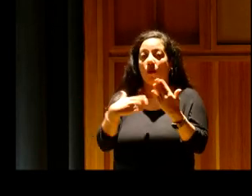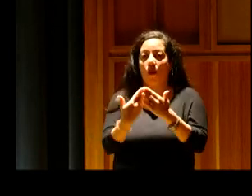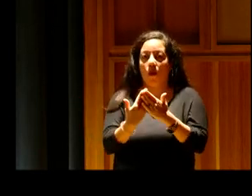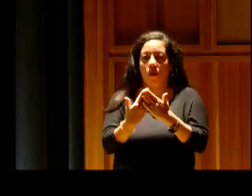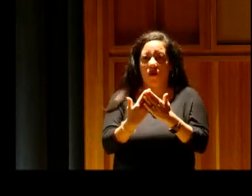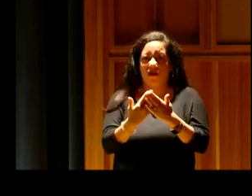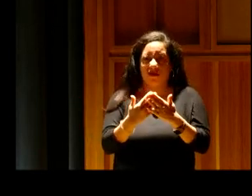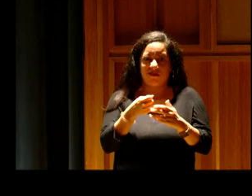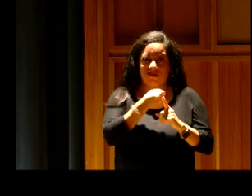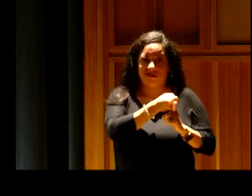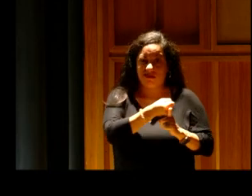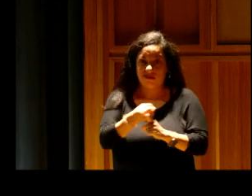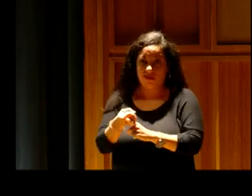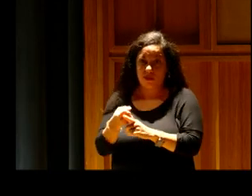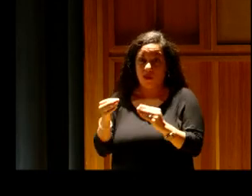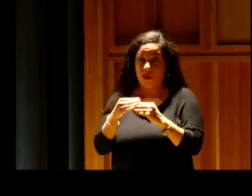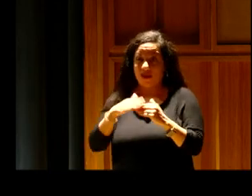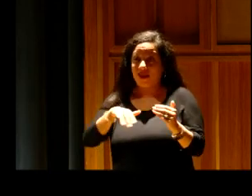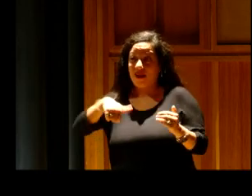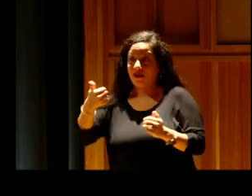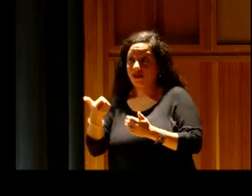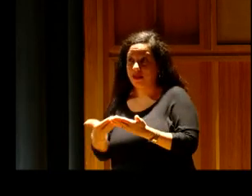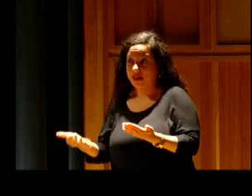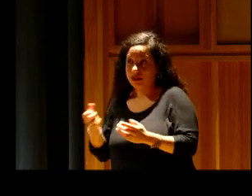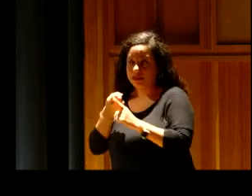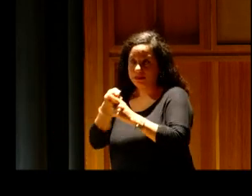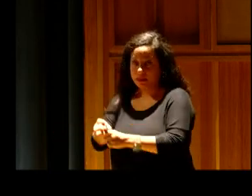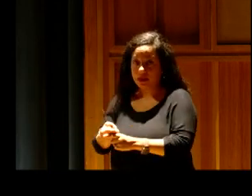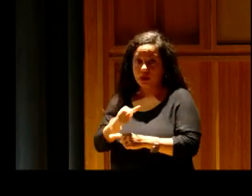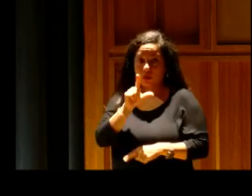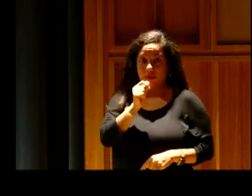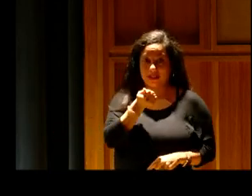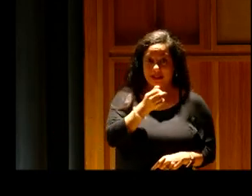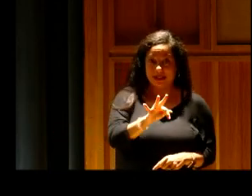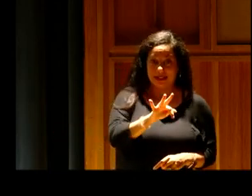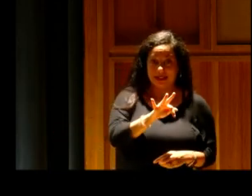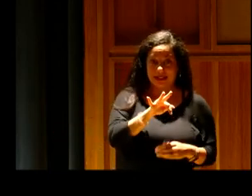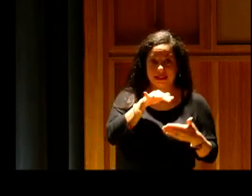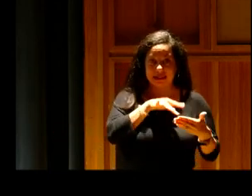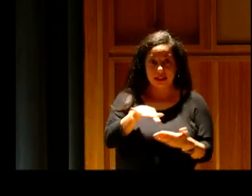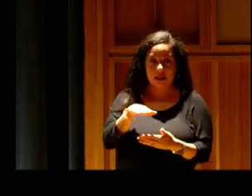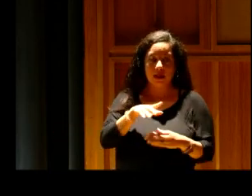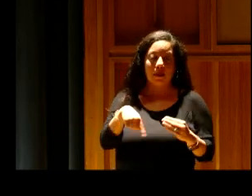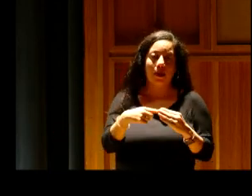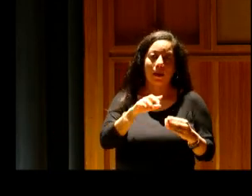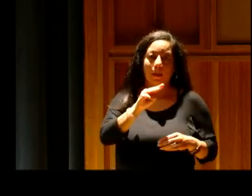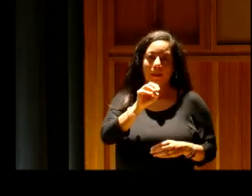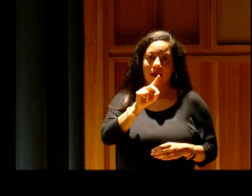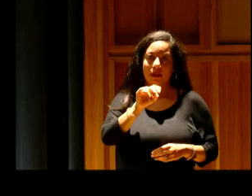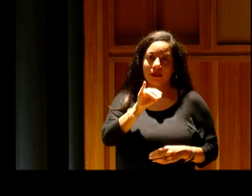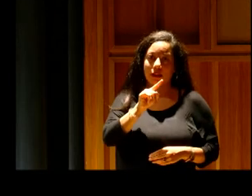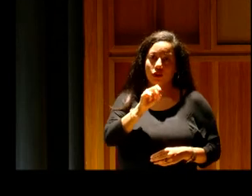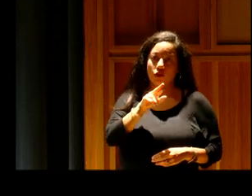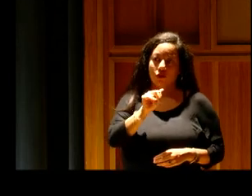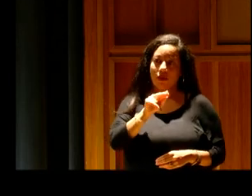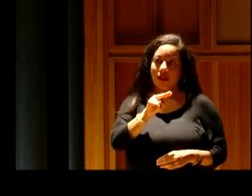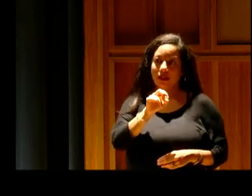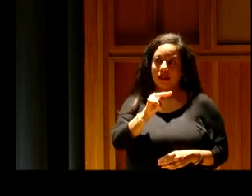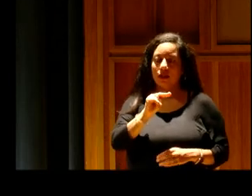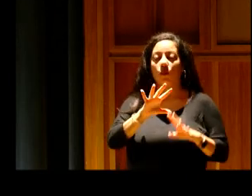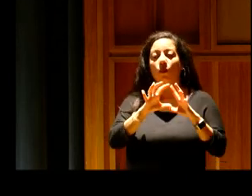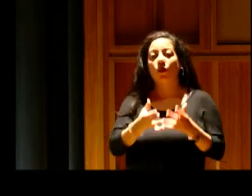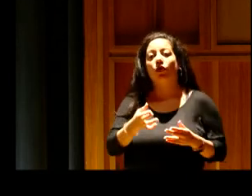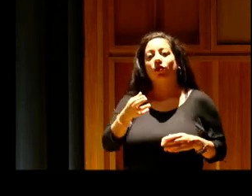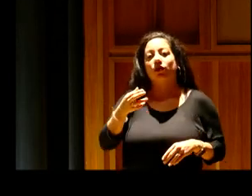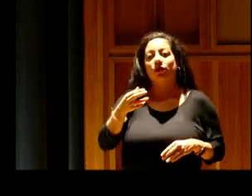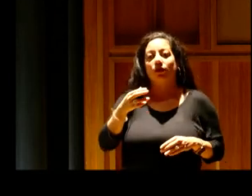of climate impacts. A 2019 study of Mediterranean World Heritage sites showed that